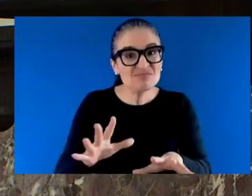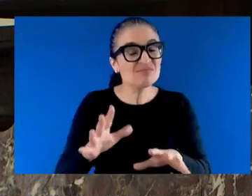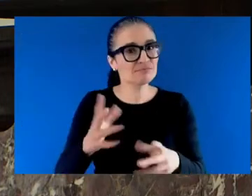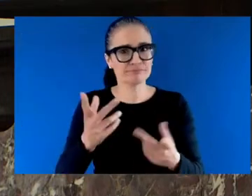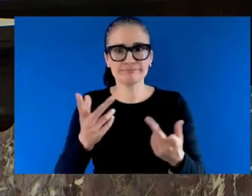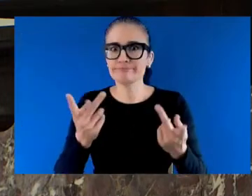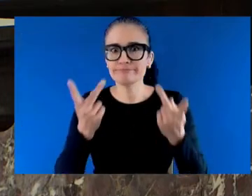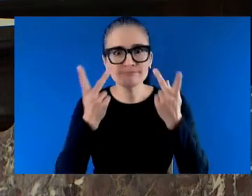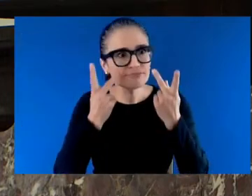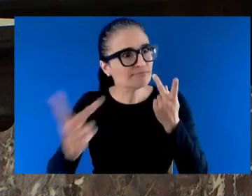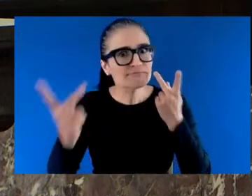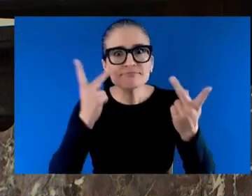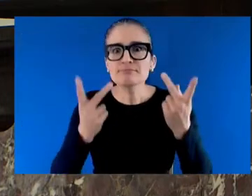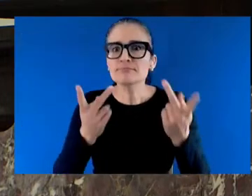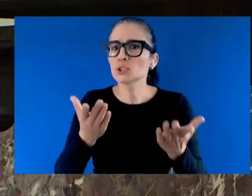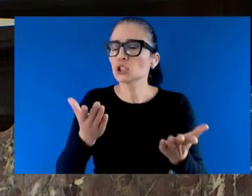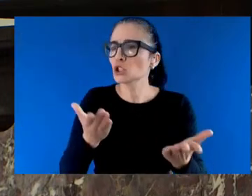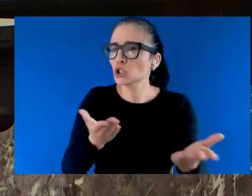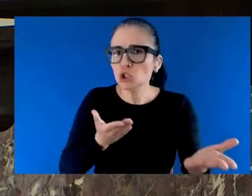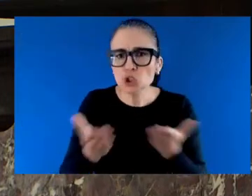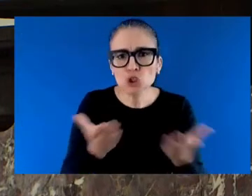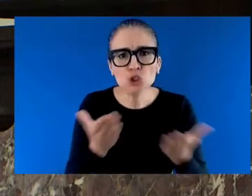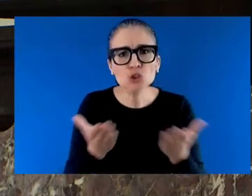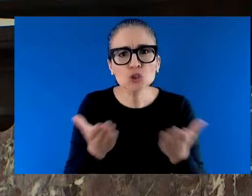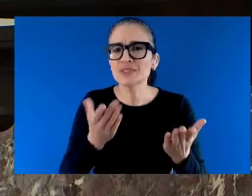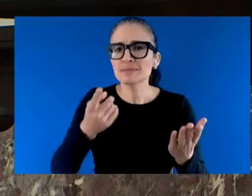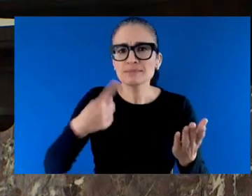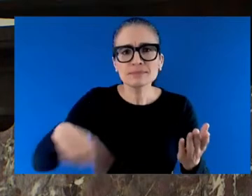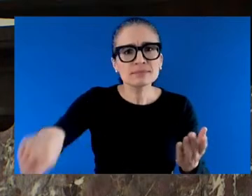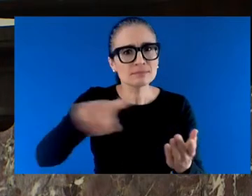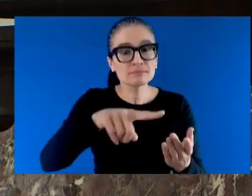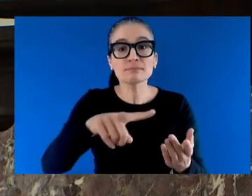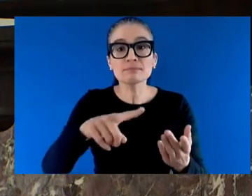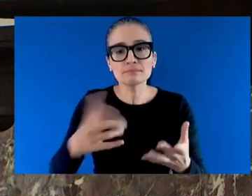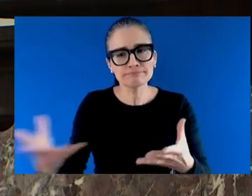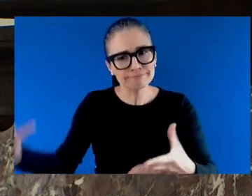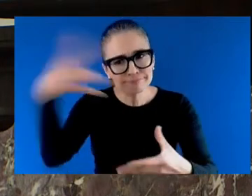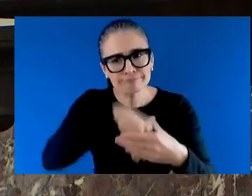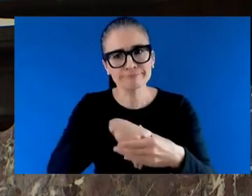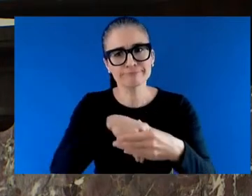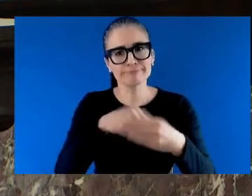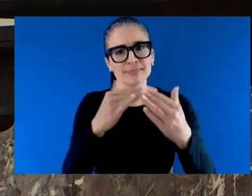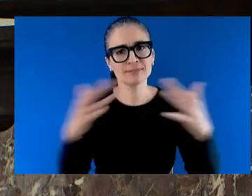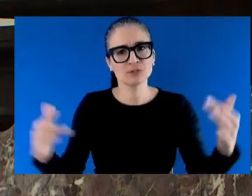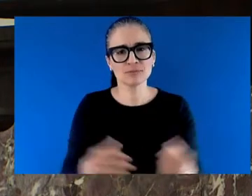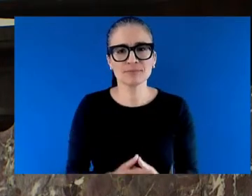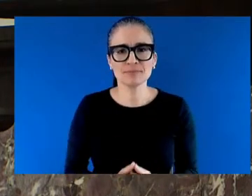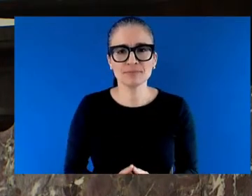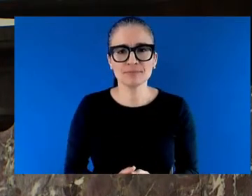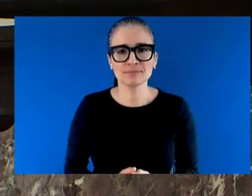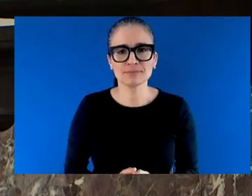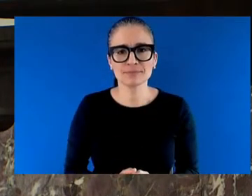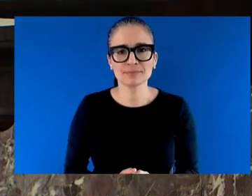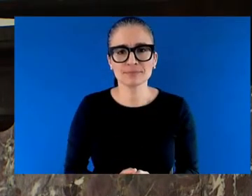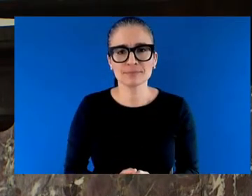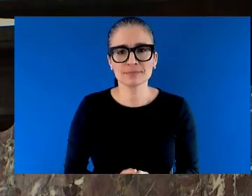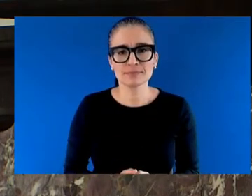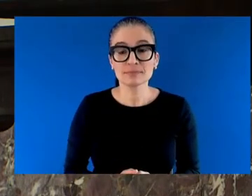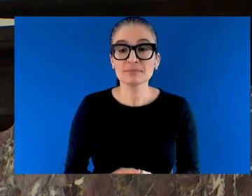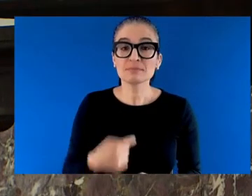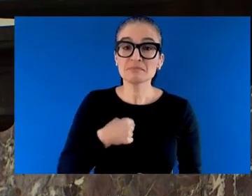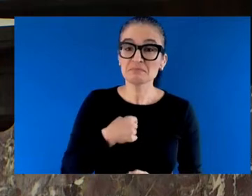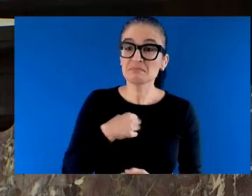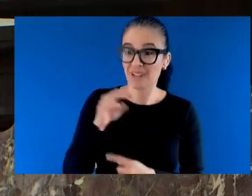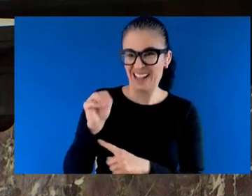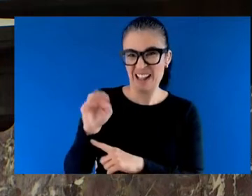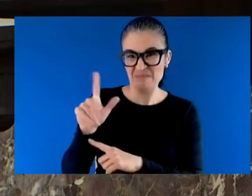our community. My experience proves quite the contrary. As MLA, I have witnessed how often Chinese Canadians have taken on a